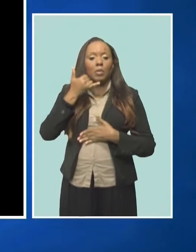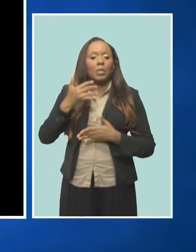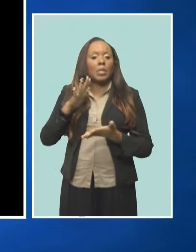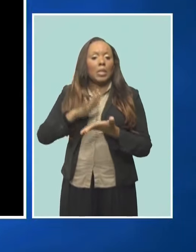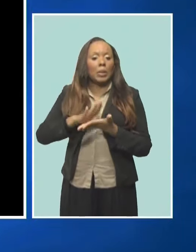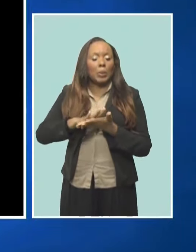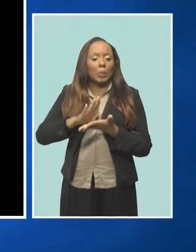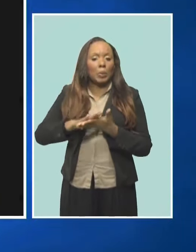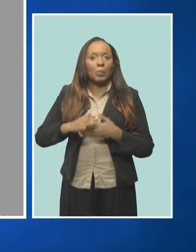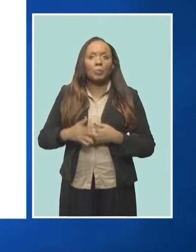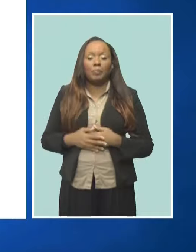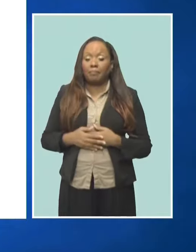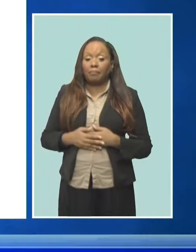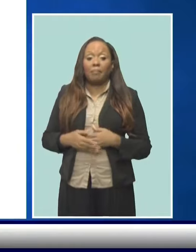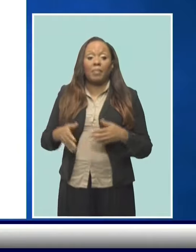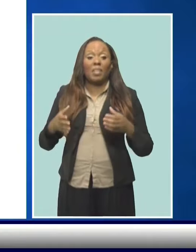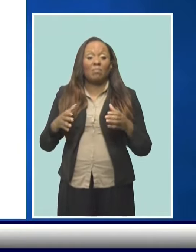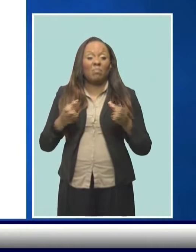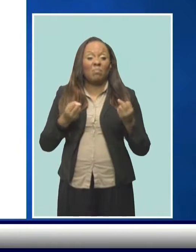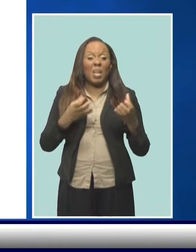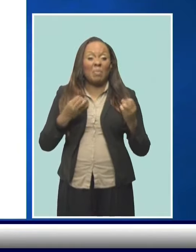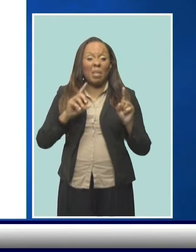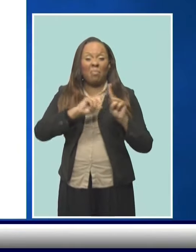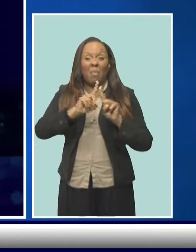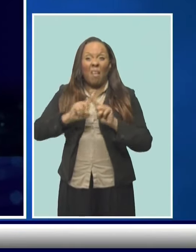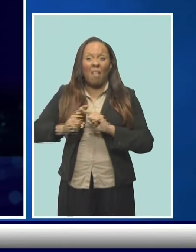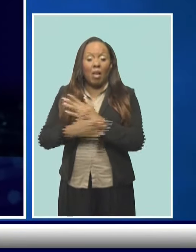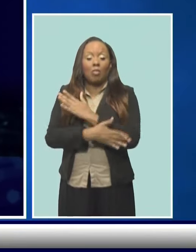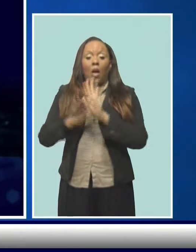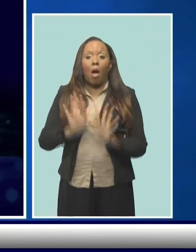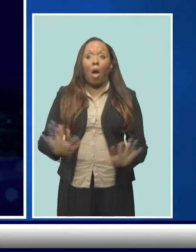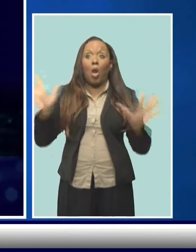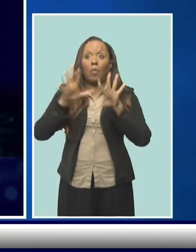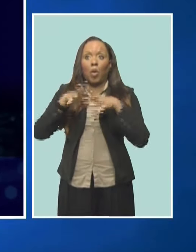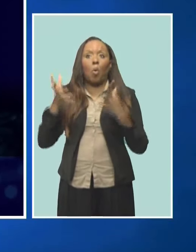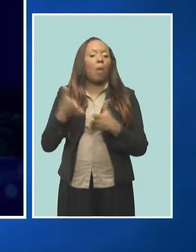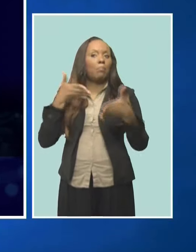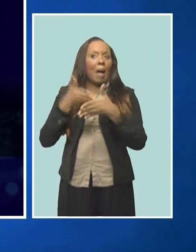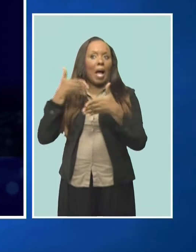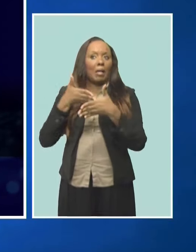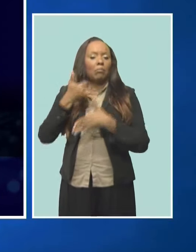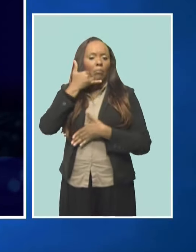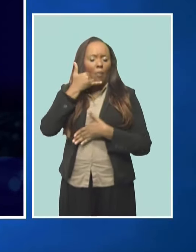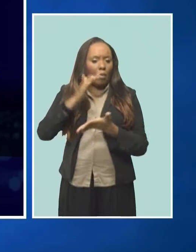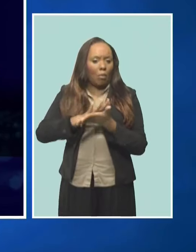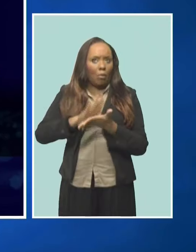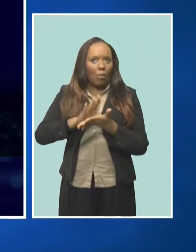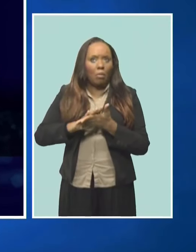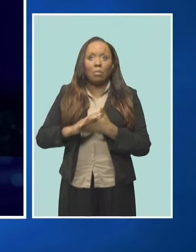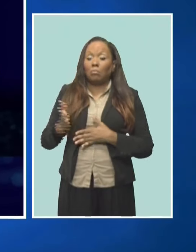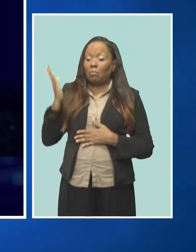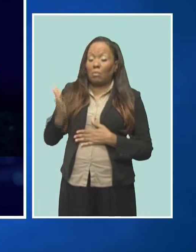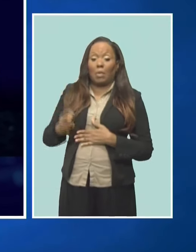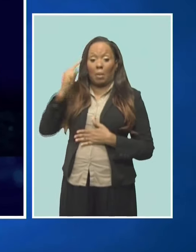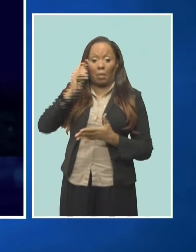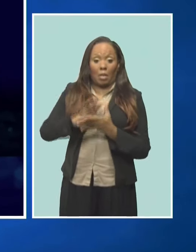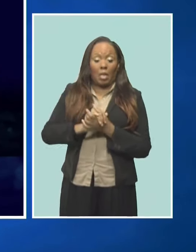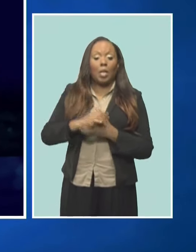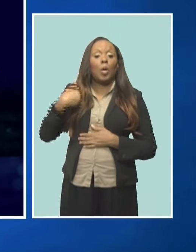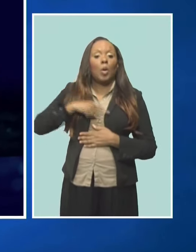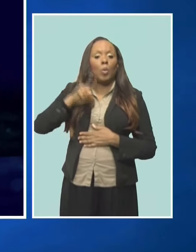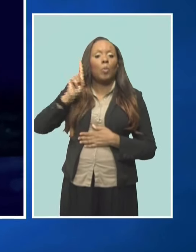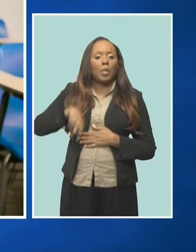Several countries around the world are banning cell phone use in schools, and the president of the Barbados Union of Teachers, Rudy Lovell, believes Barbados should